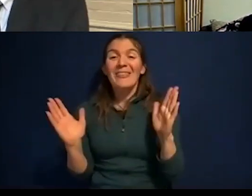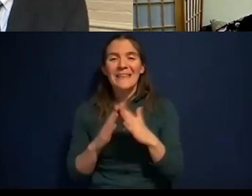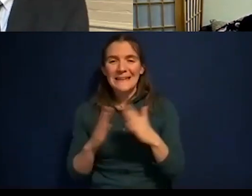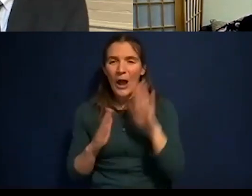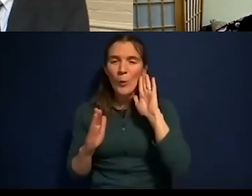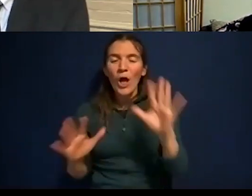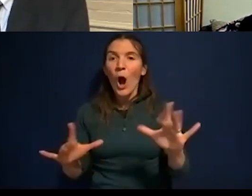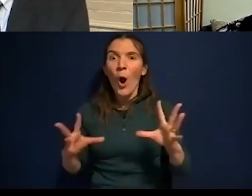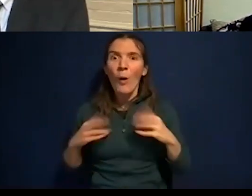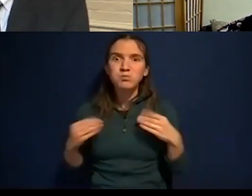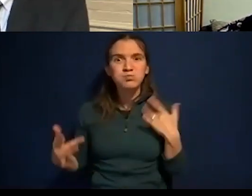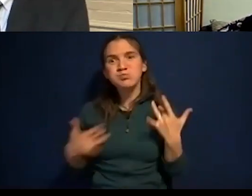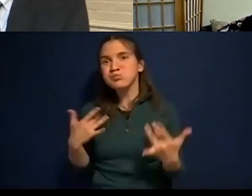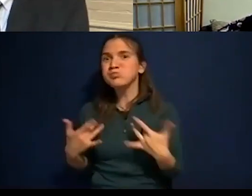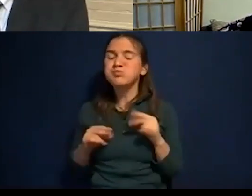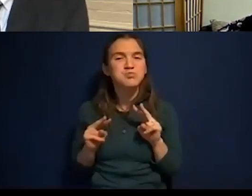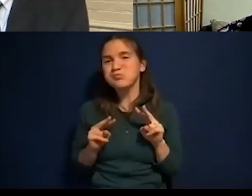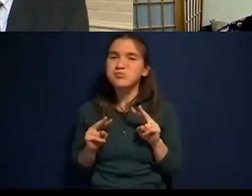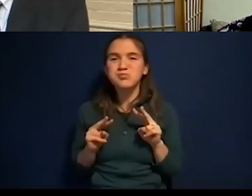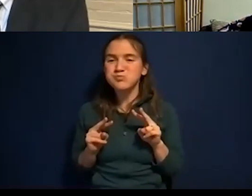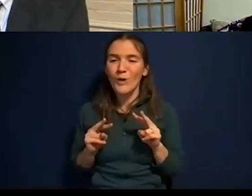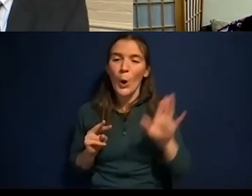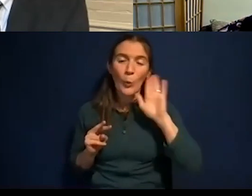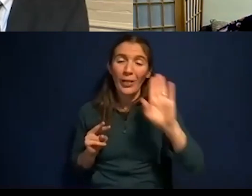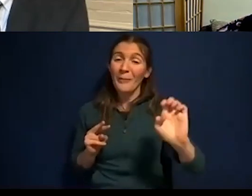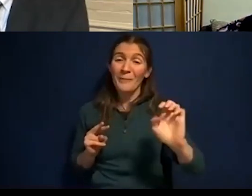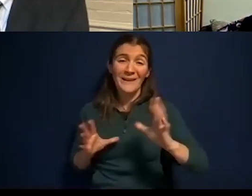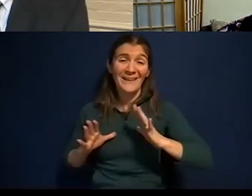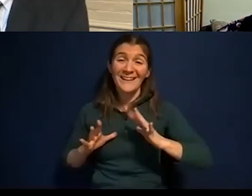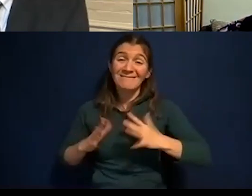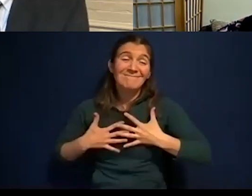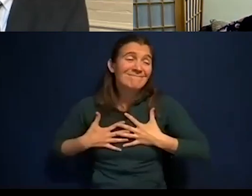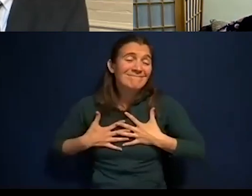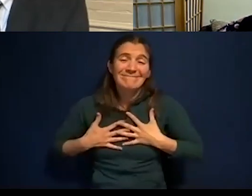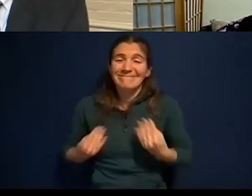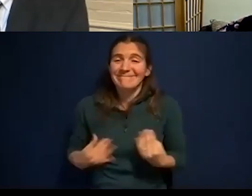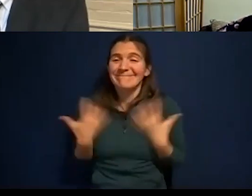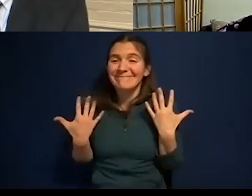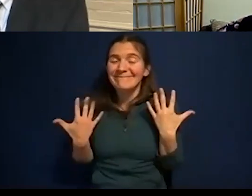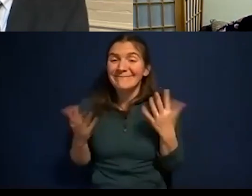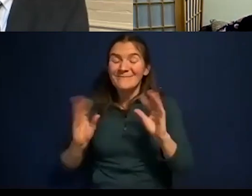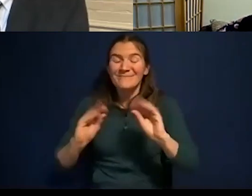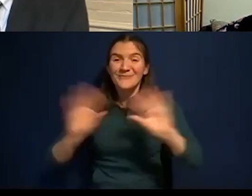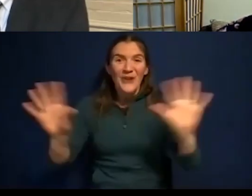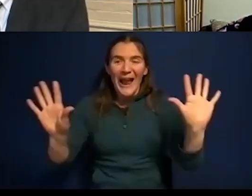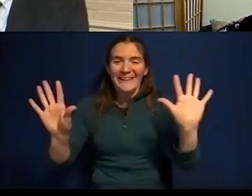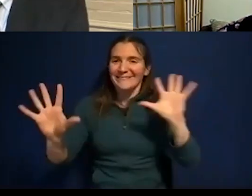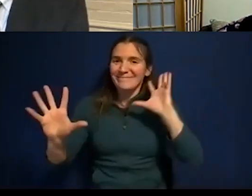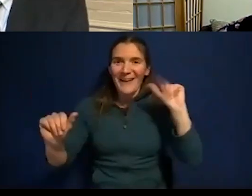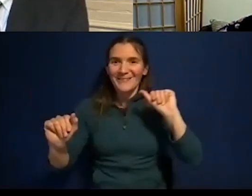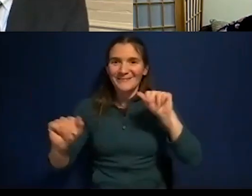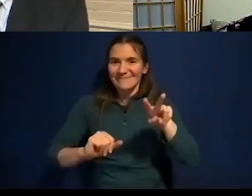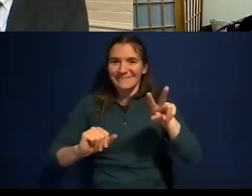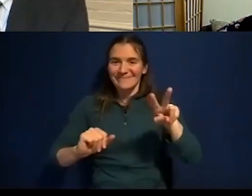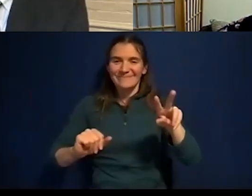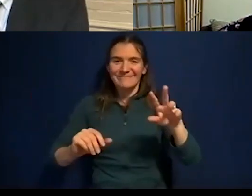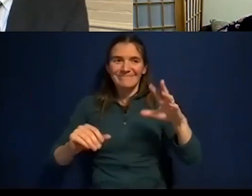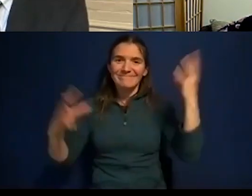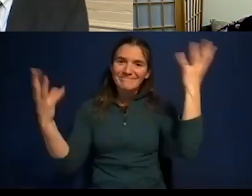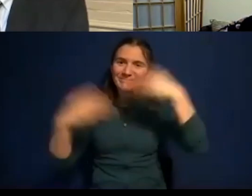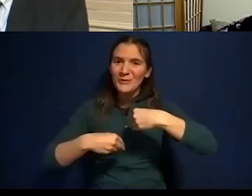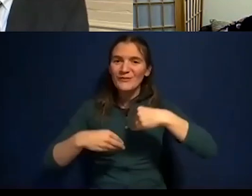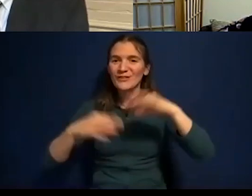will enthusiastically embrace it. It's going to be such a bright and exciting